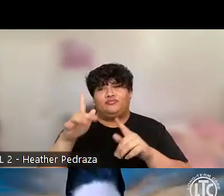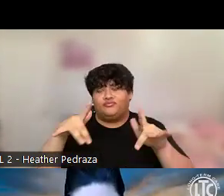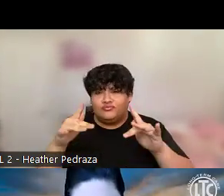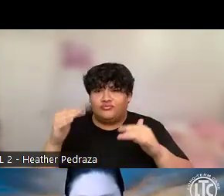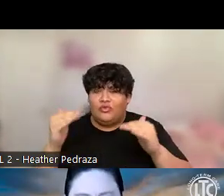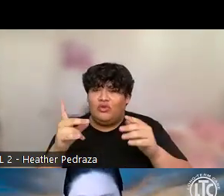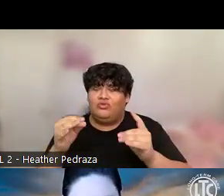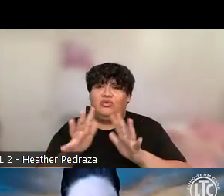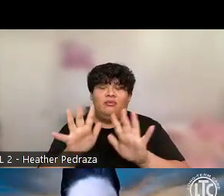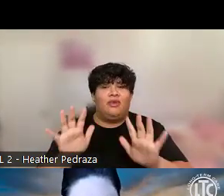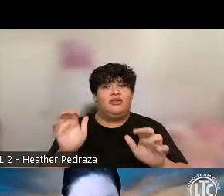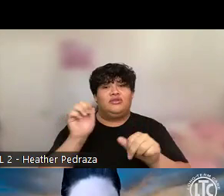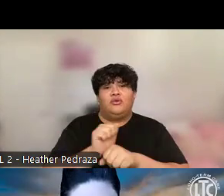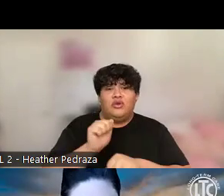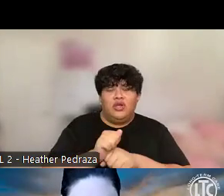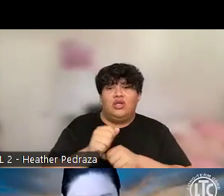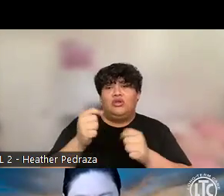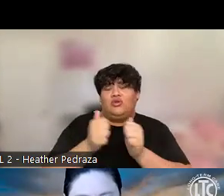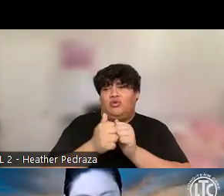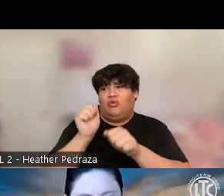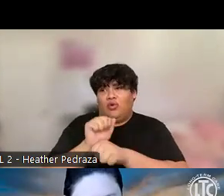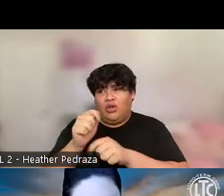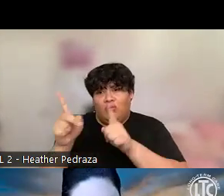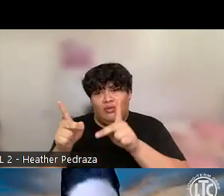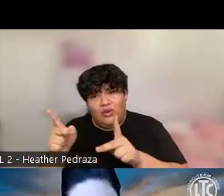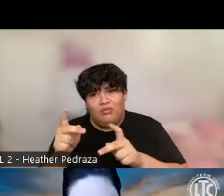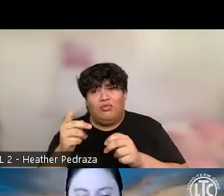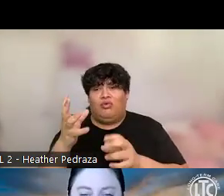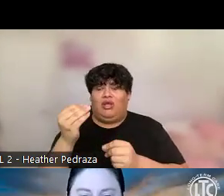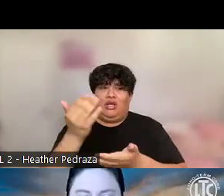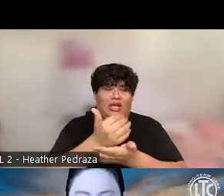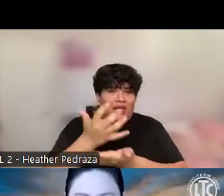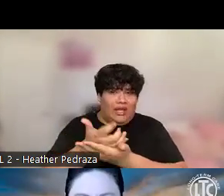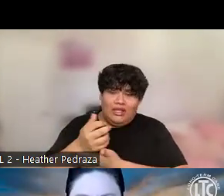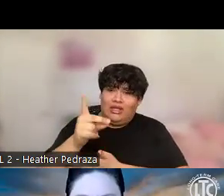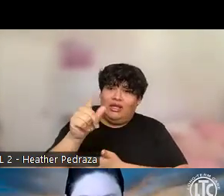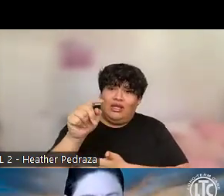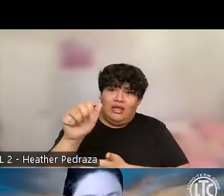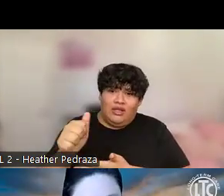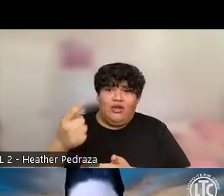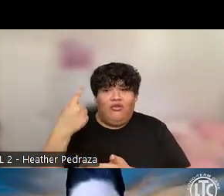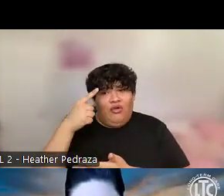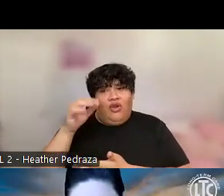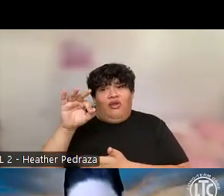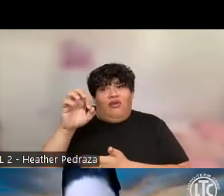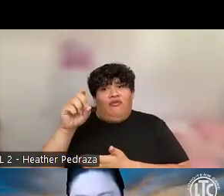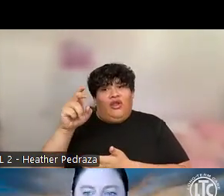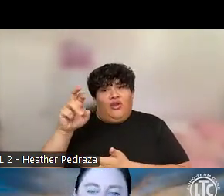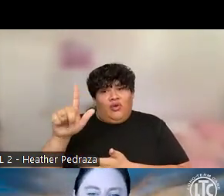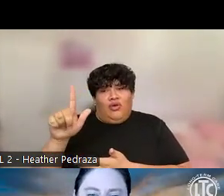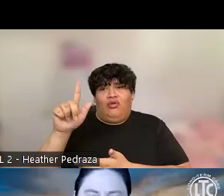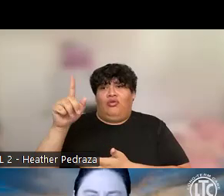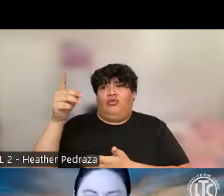incredible work maintaining very complex data so that we can report to our federal funders what we are doing each